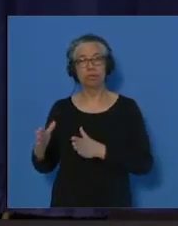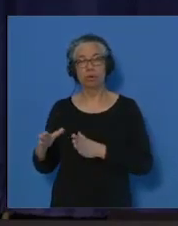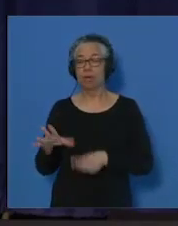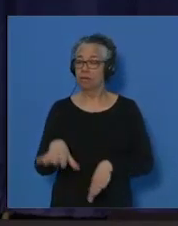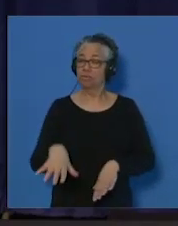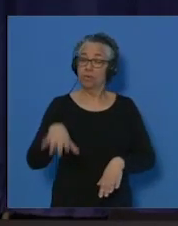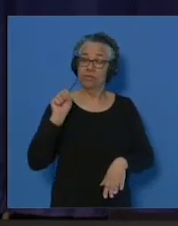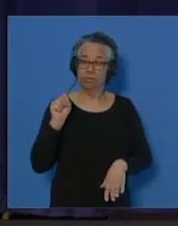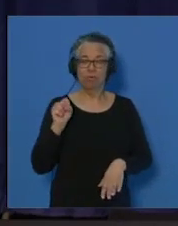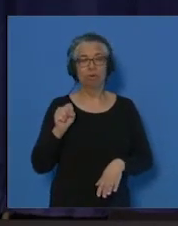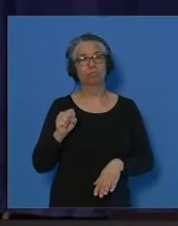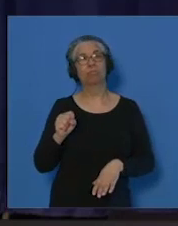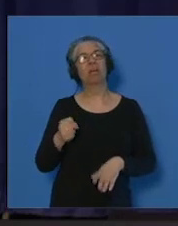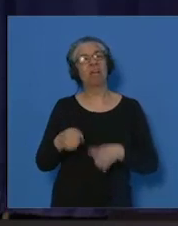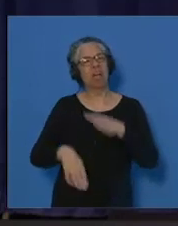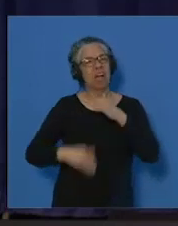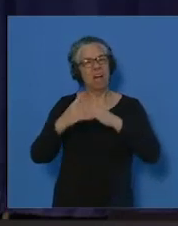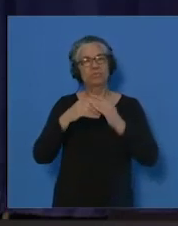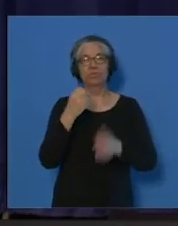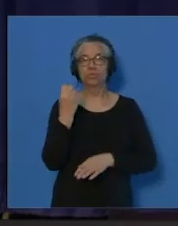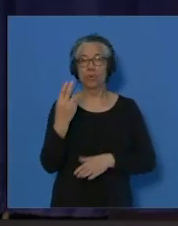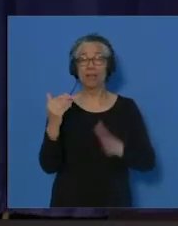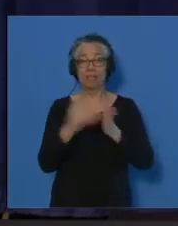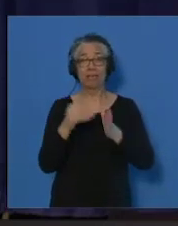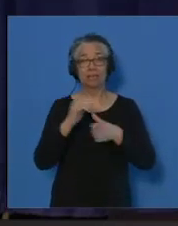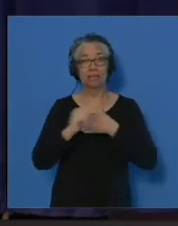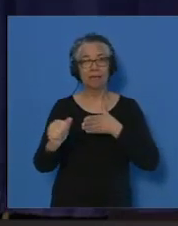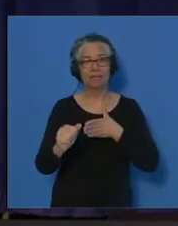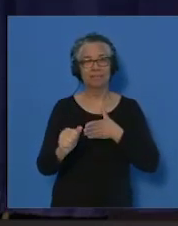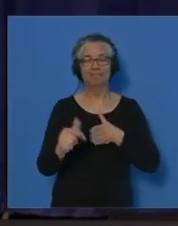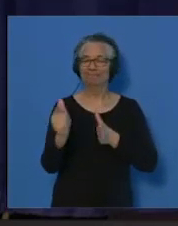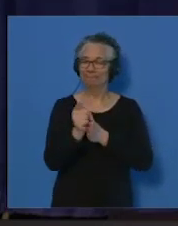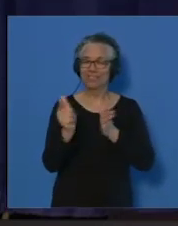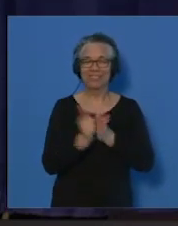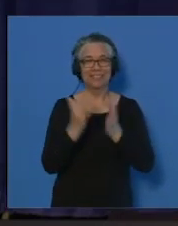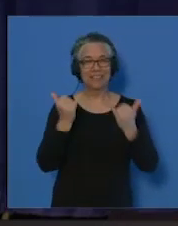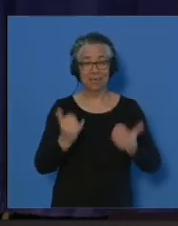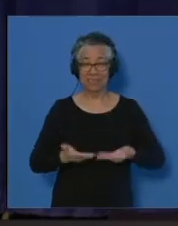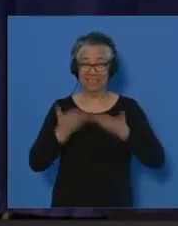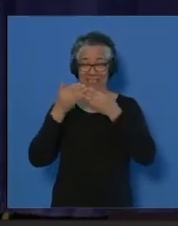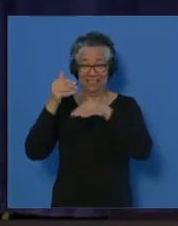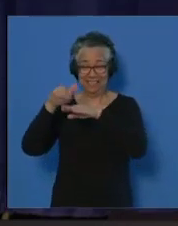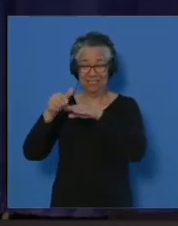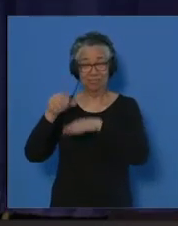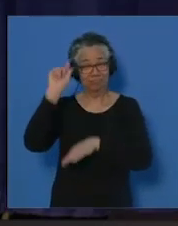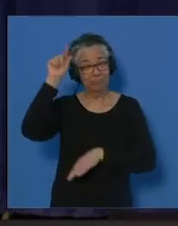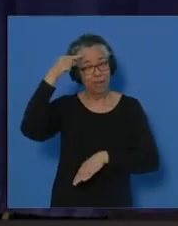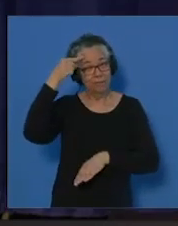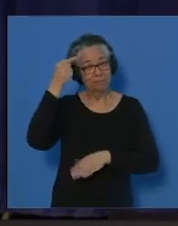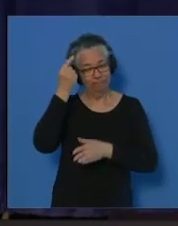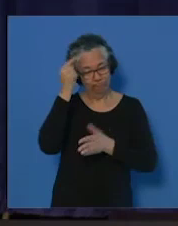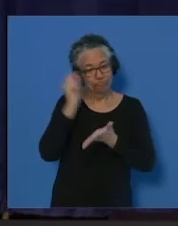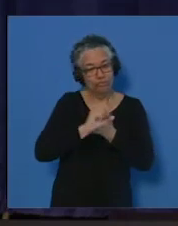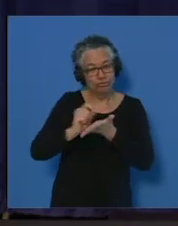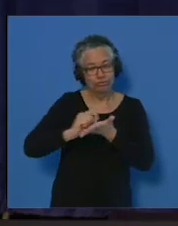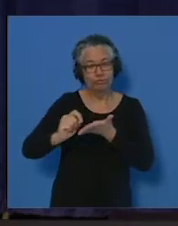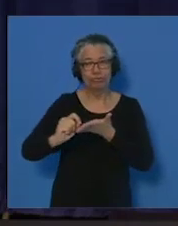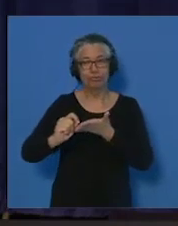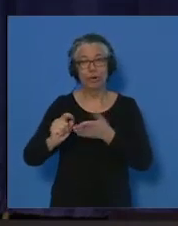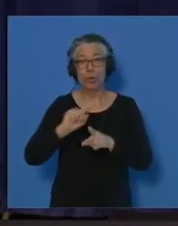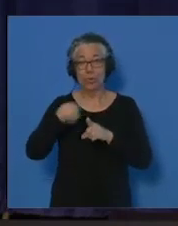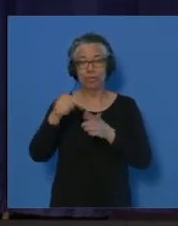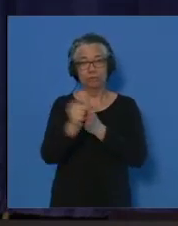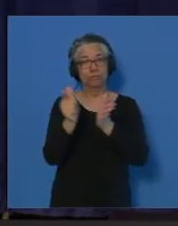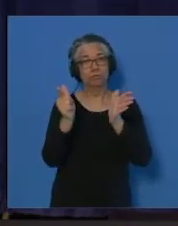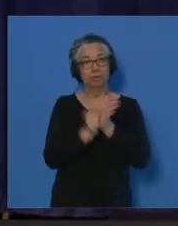to $12,000. This legislation will now be sent to the governor for his signature. Once the legislation has been